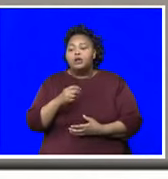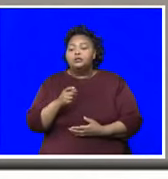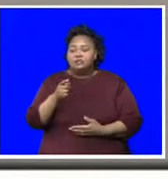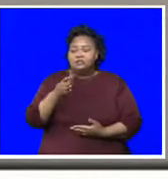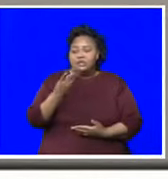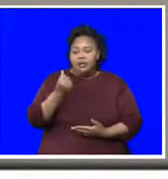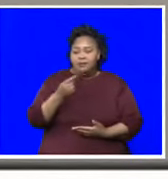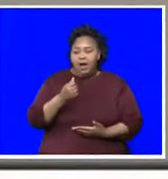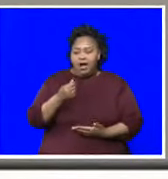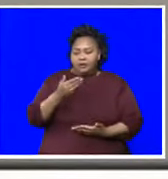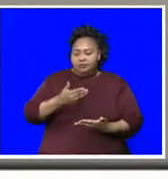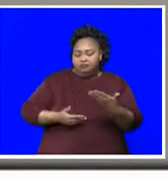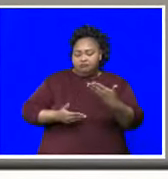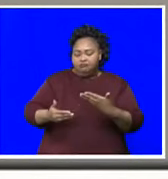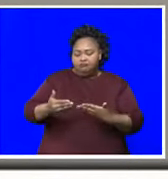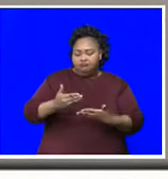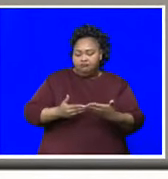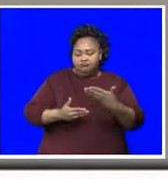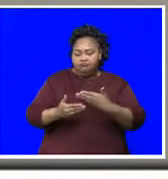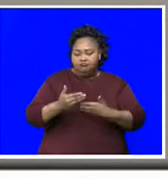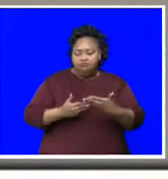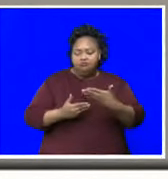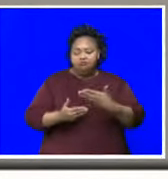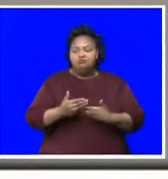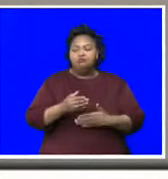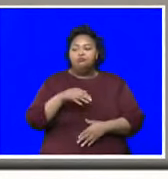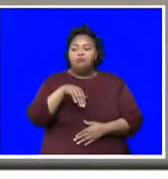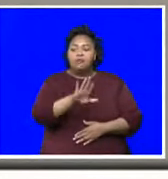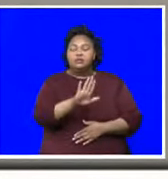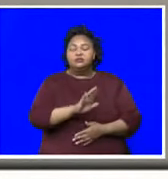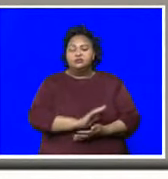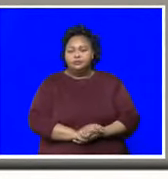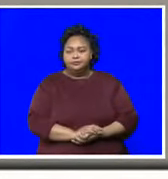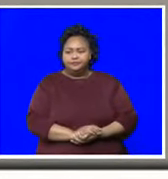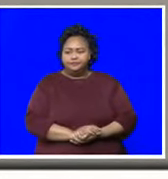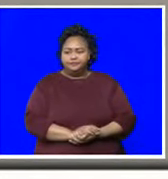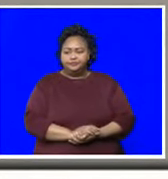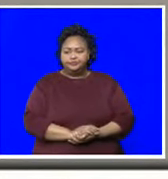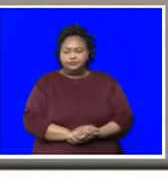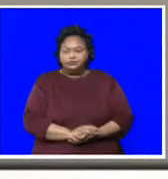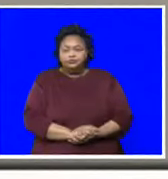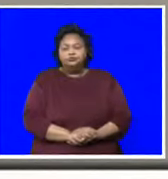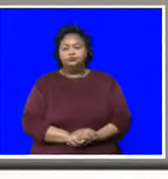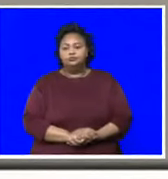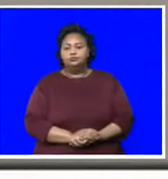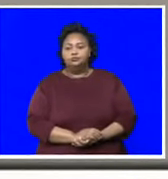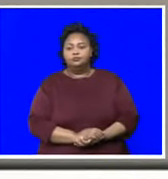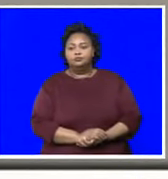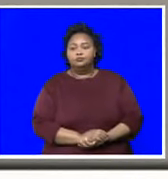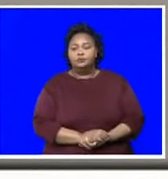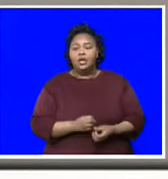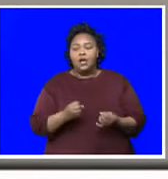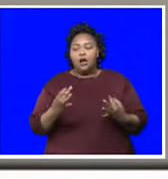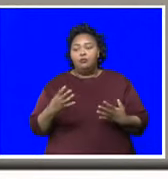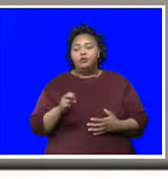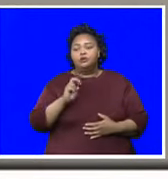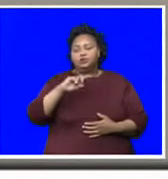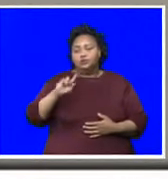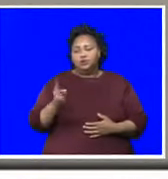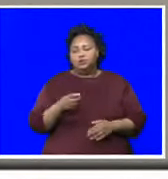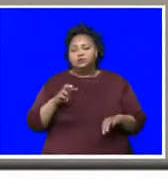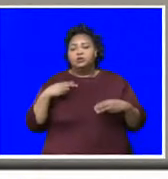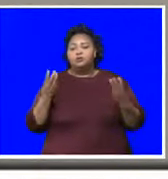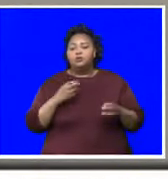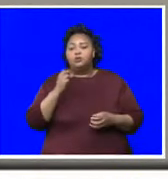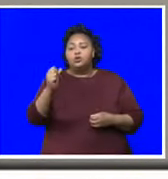le phumile out of lo msebenti lona sikhanze ukuthi about 2000 abantu labakhona